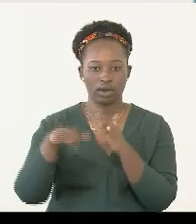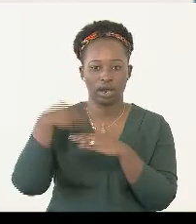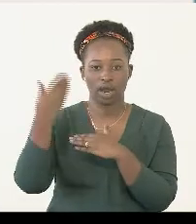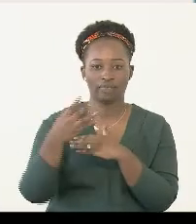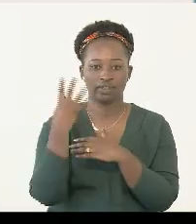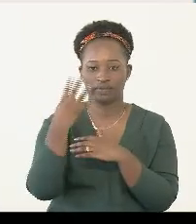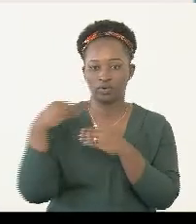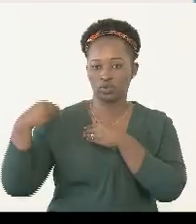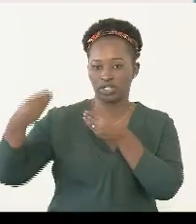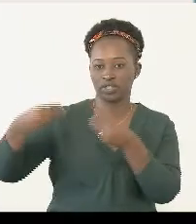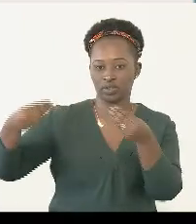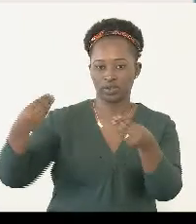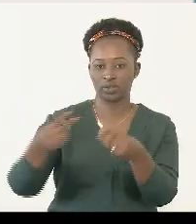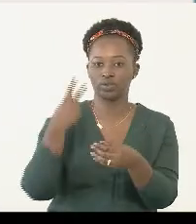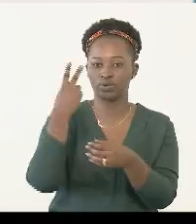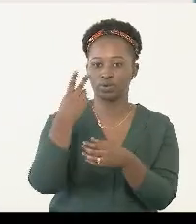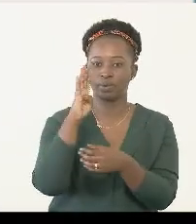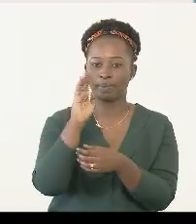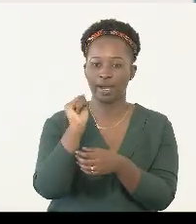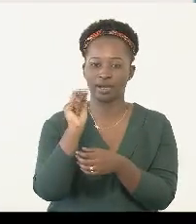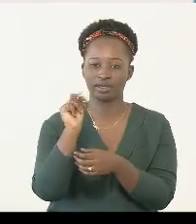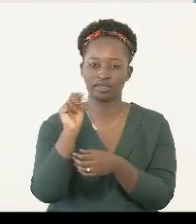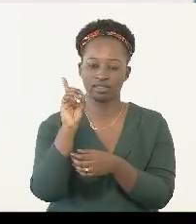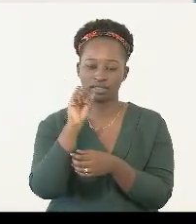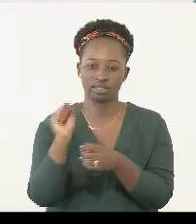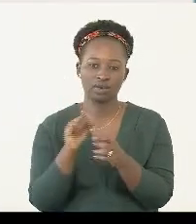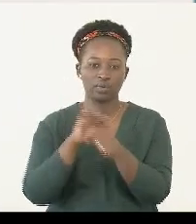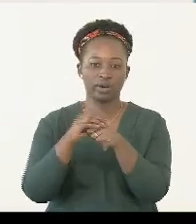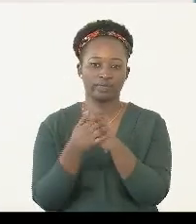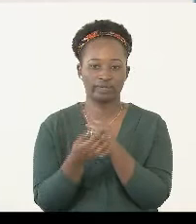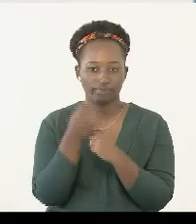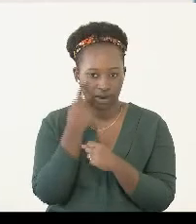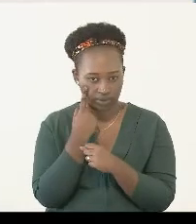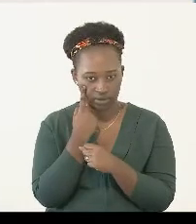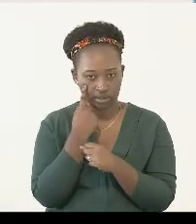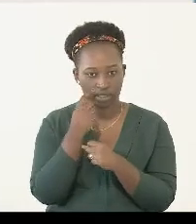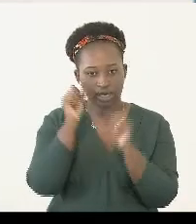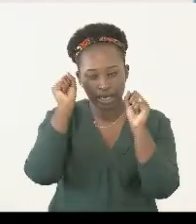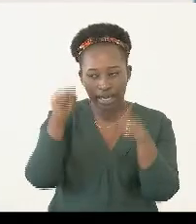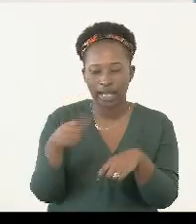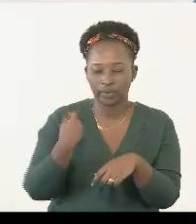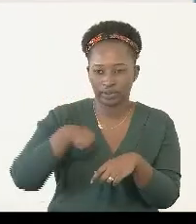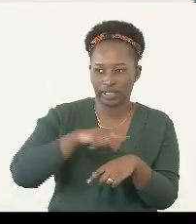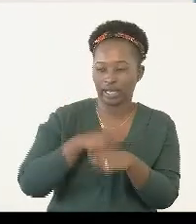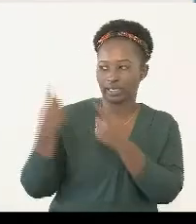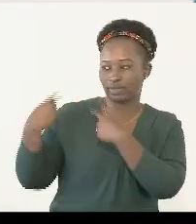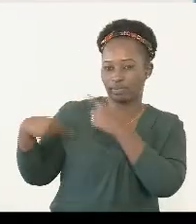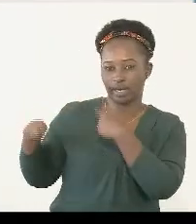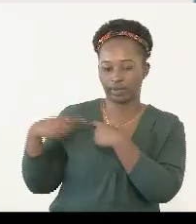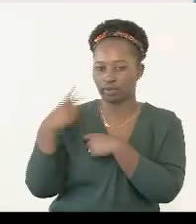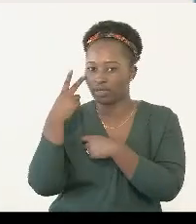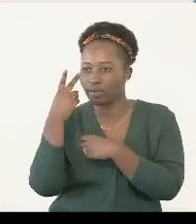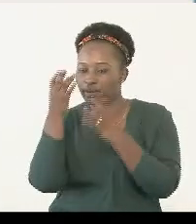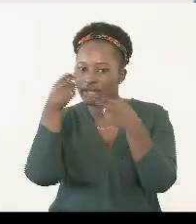4 generations, 2 bands were found. Can it take us back to the bands we are looking